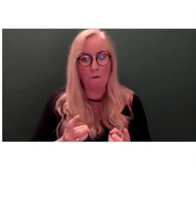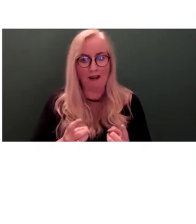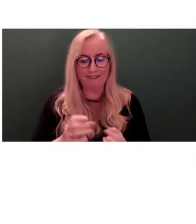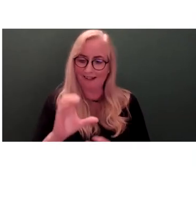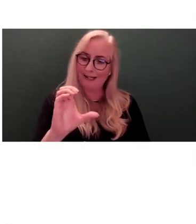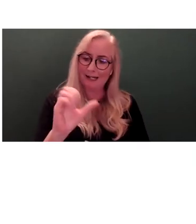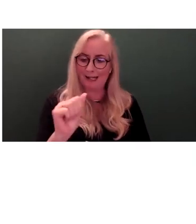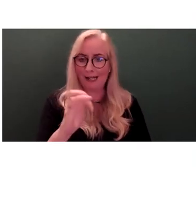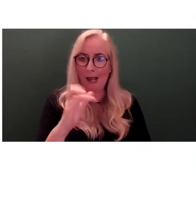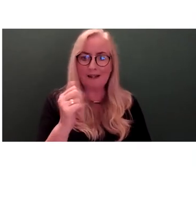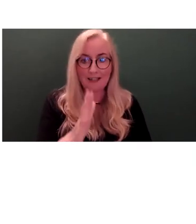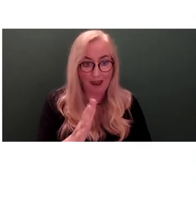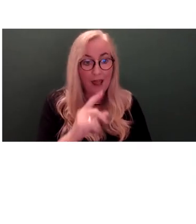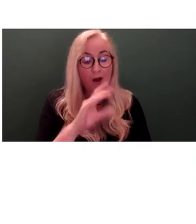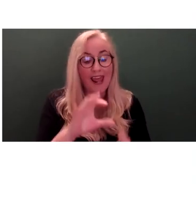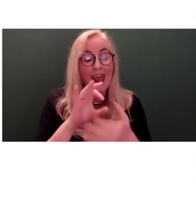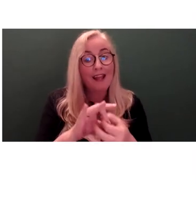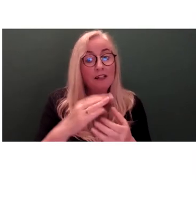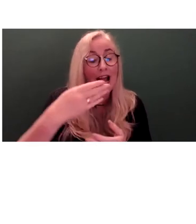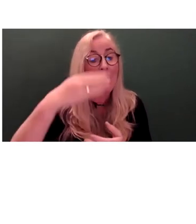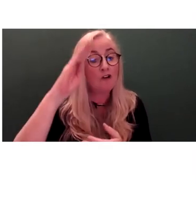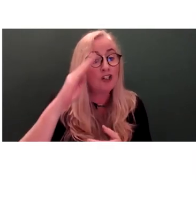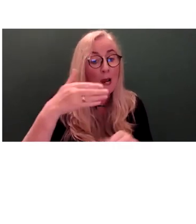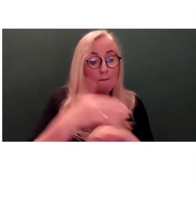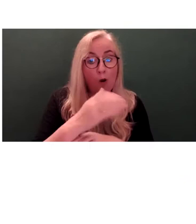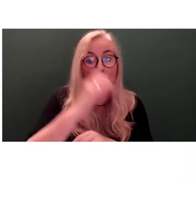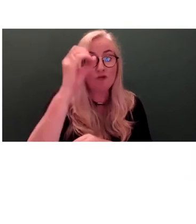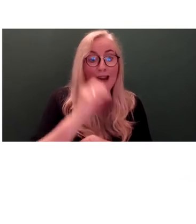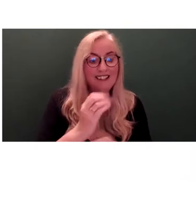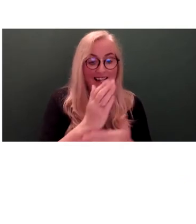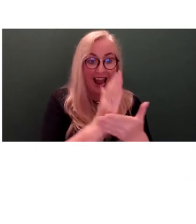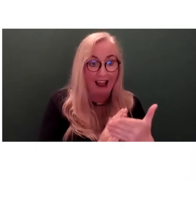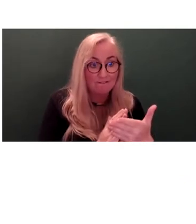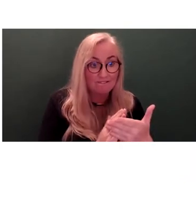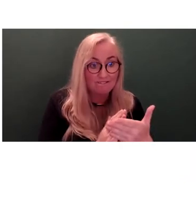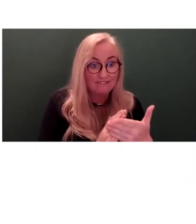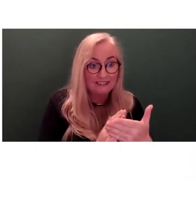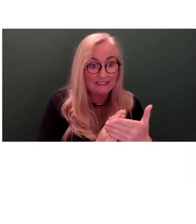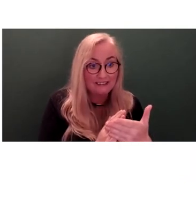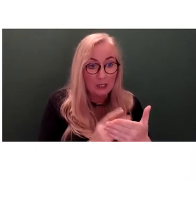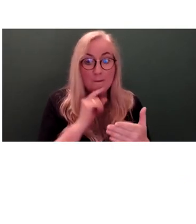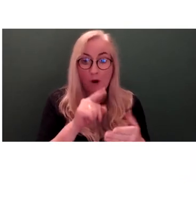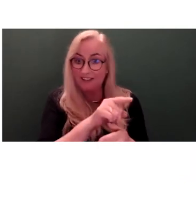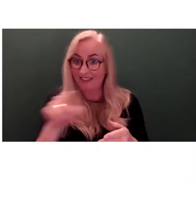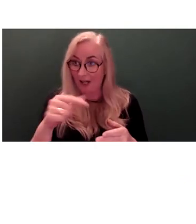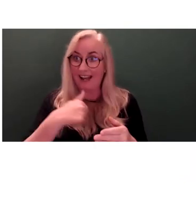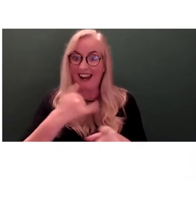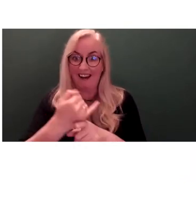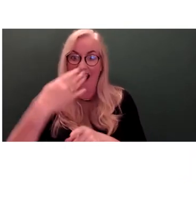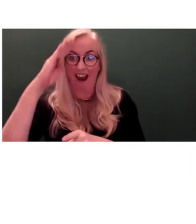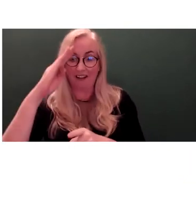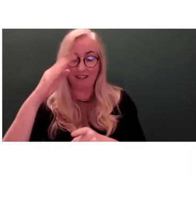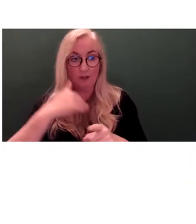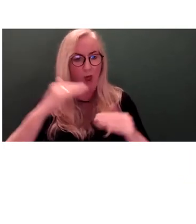stats relative to the Irish employment rate are half, but the Irish employment rate relative to the societies itself is very low. So we